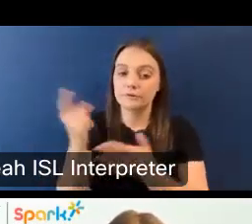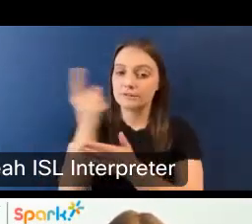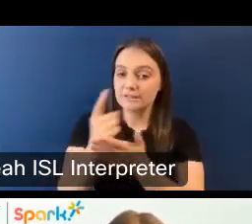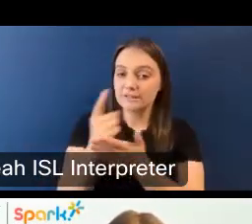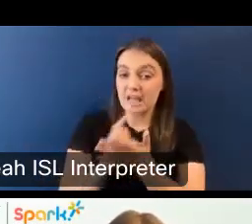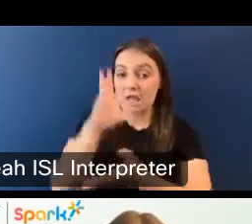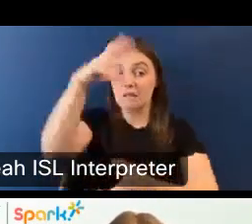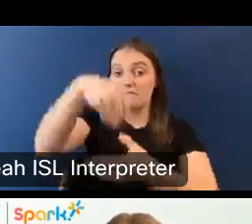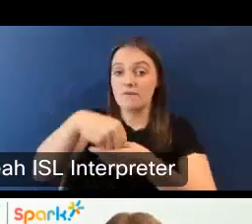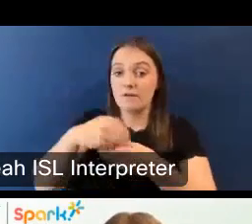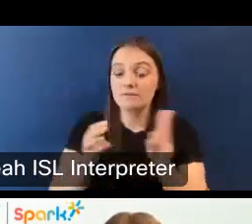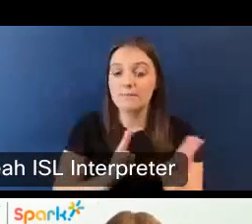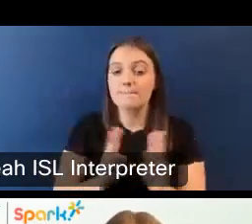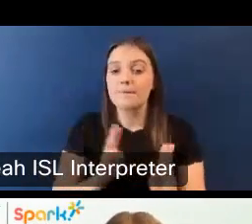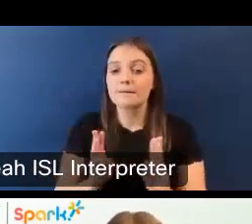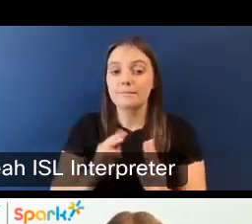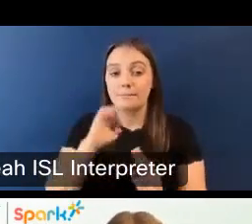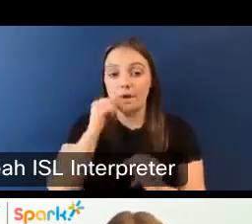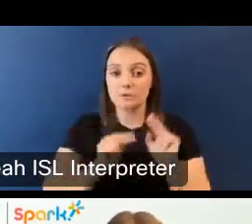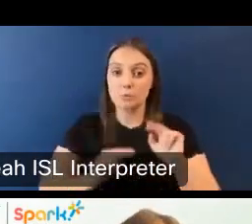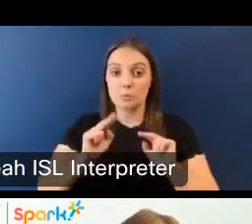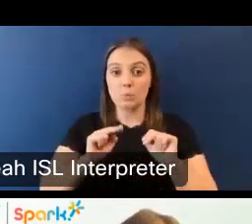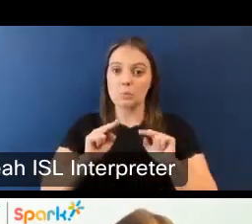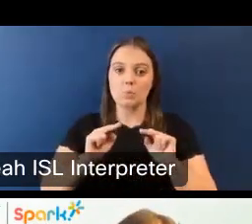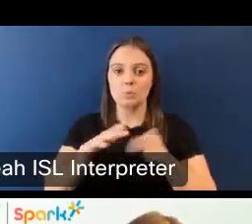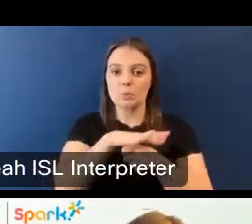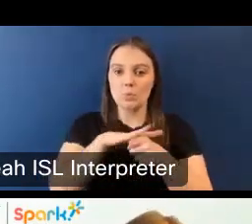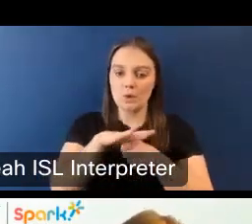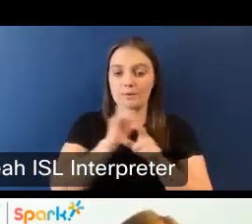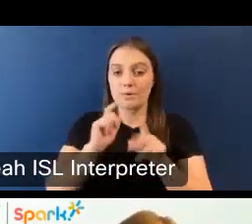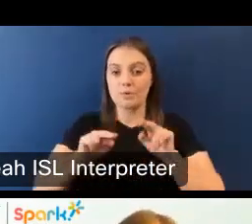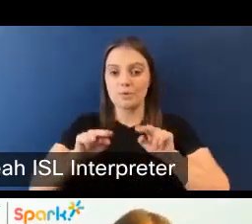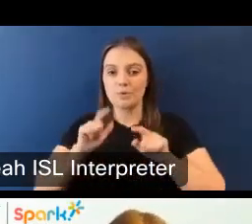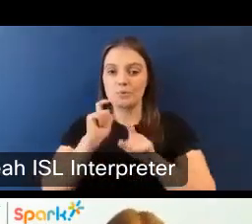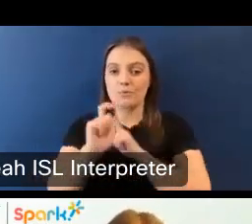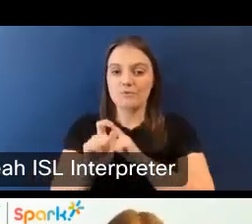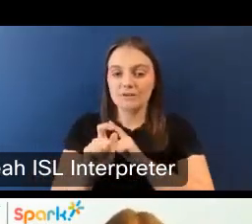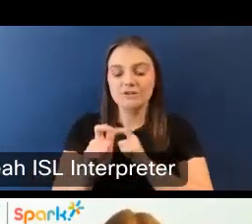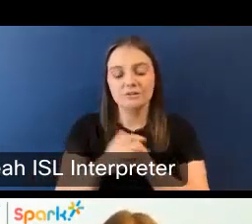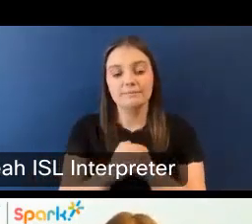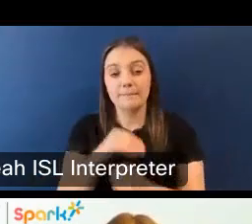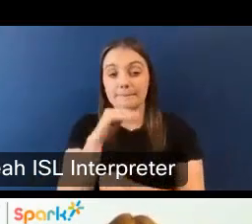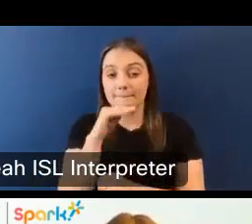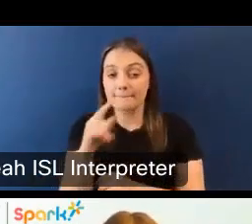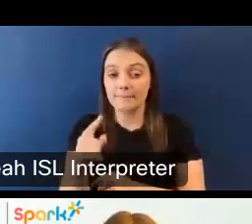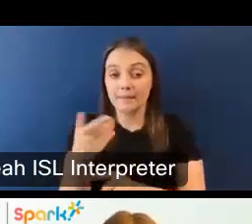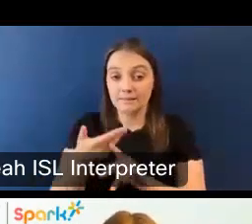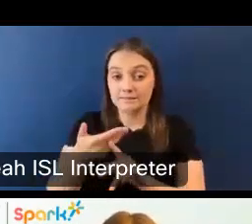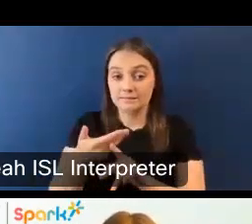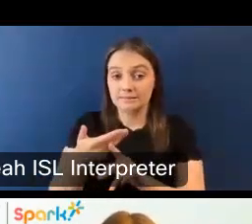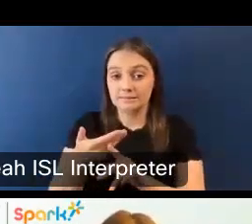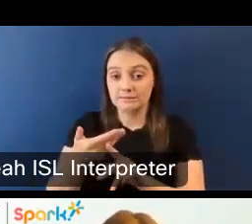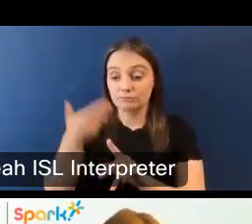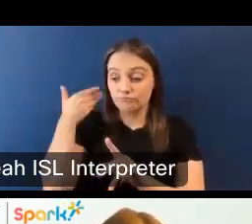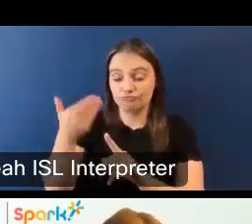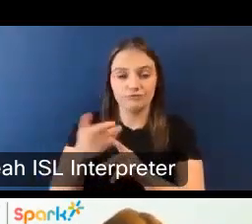because it's kind of a new field, new profession, more or less, if we can put it like this, considering, you know, that things have been existing much longer, especially when